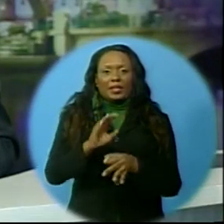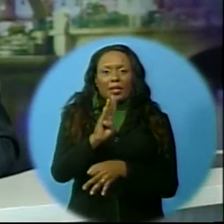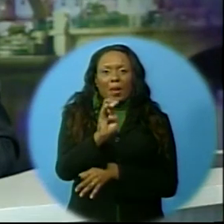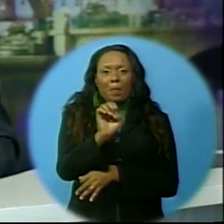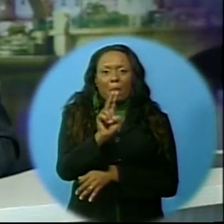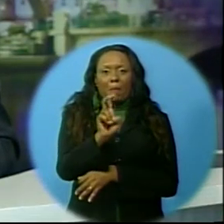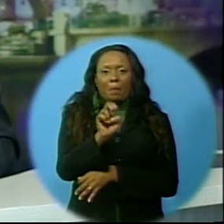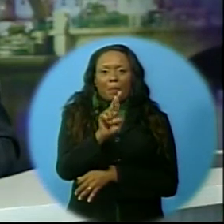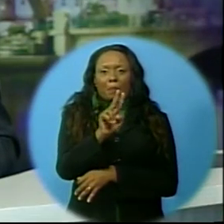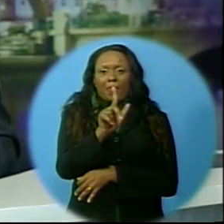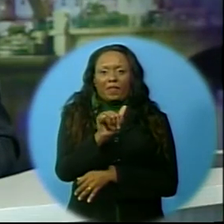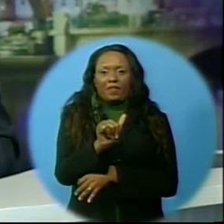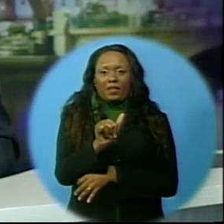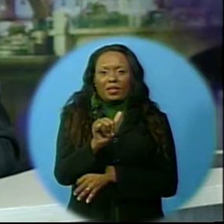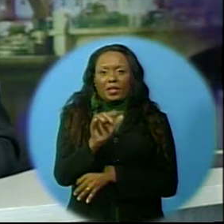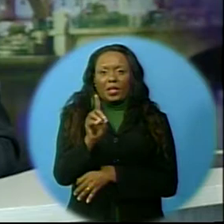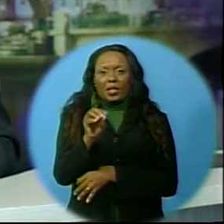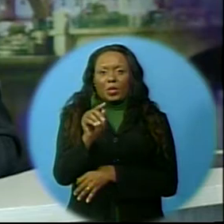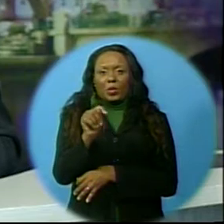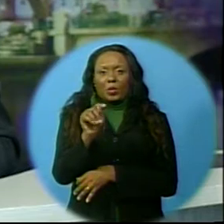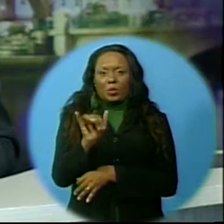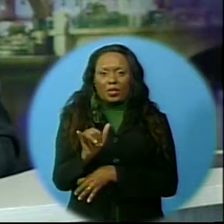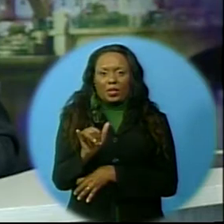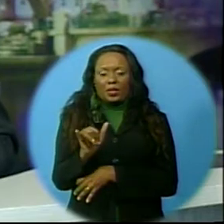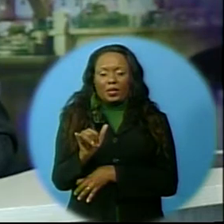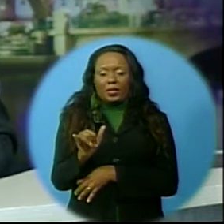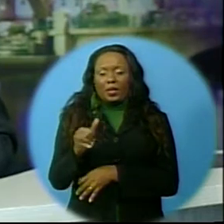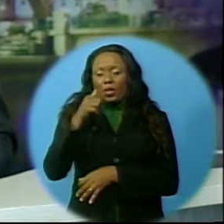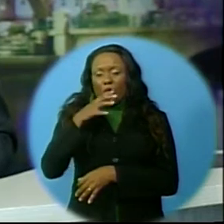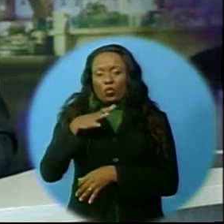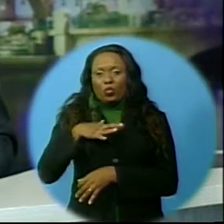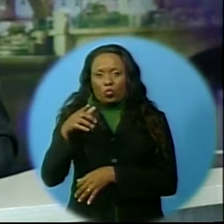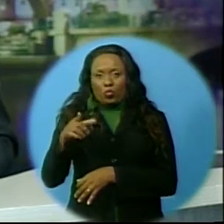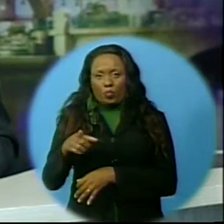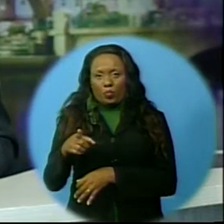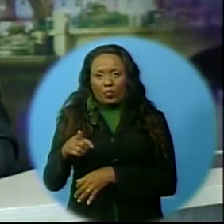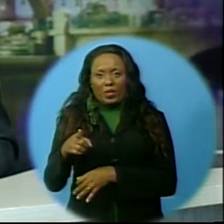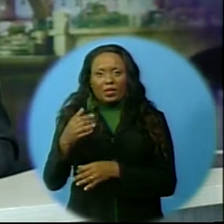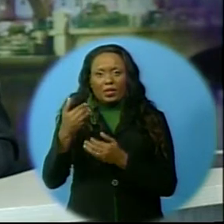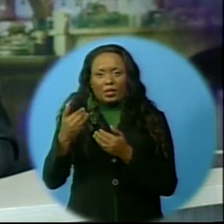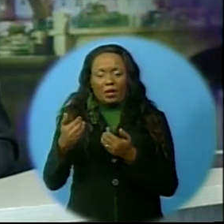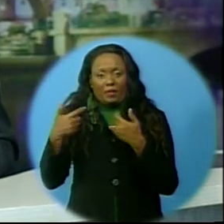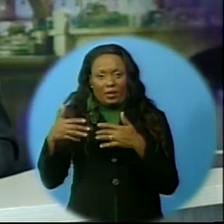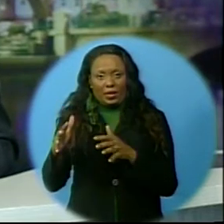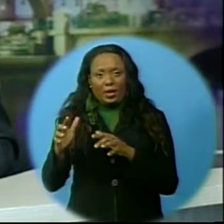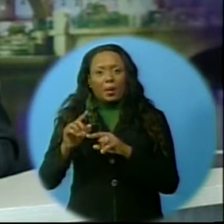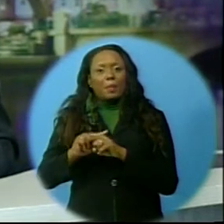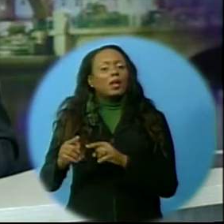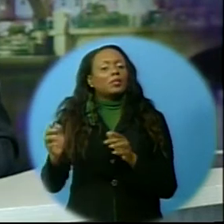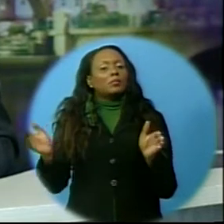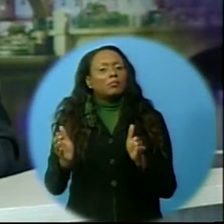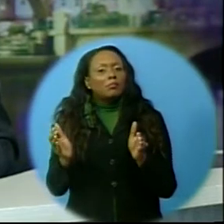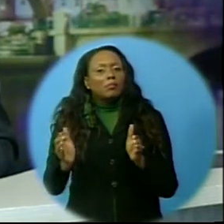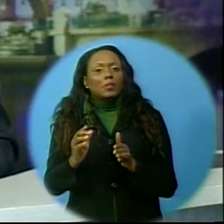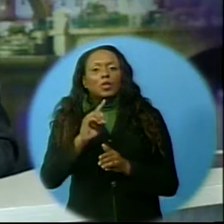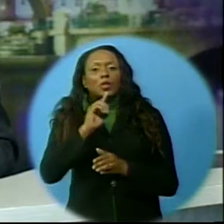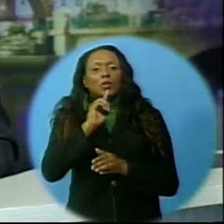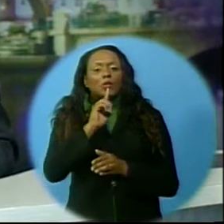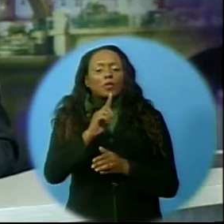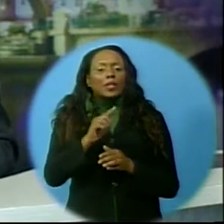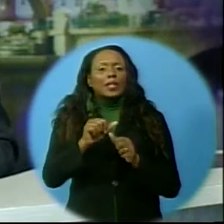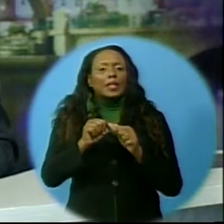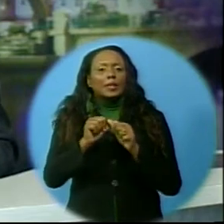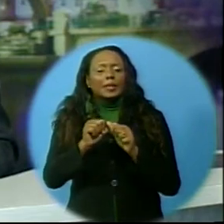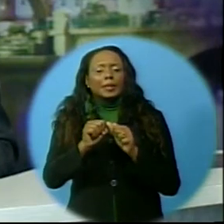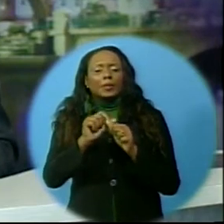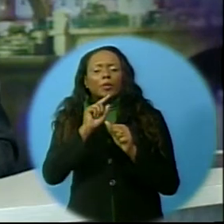Nicholson Doty as CTO chair. In her parting address, Ms. Doty urged the CTO fraternity to recommit to the regional